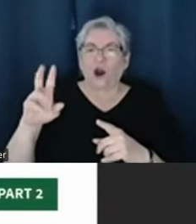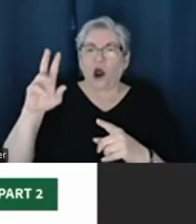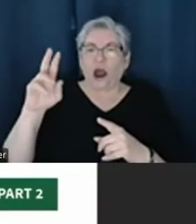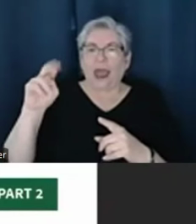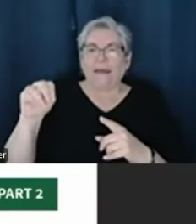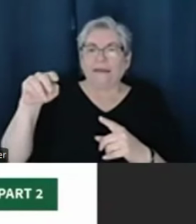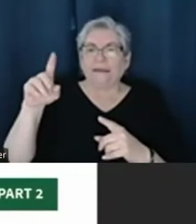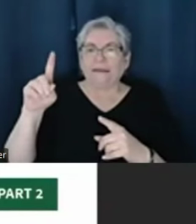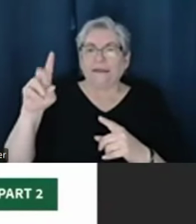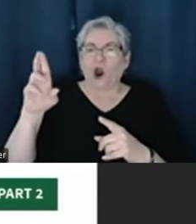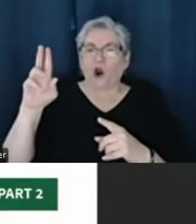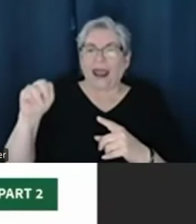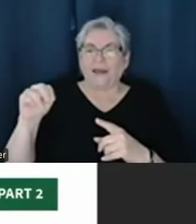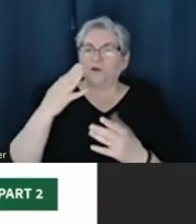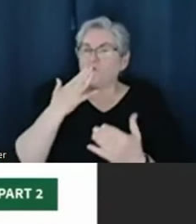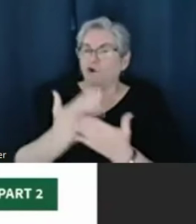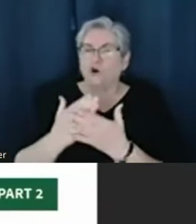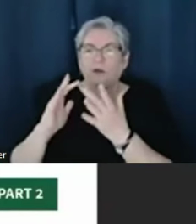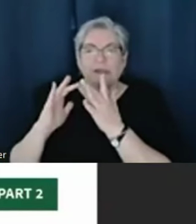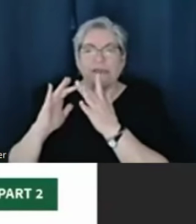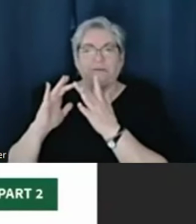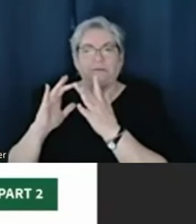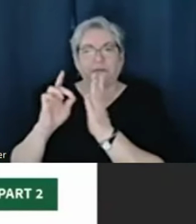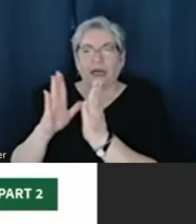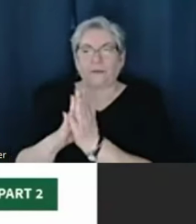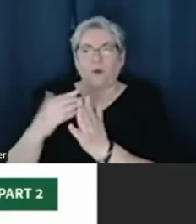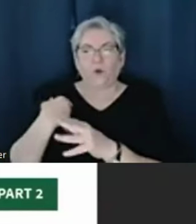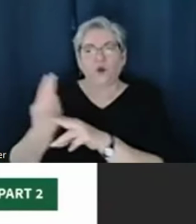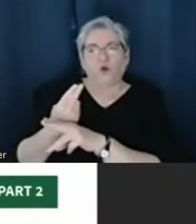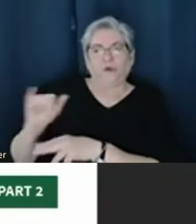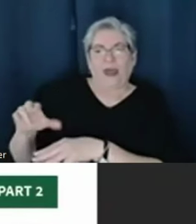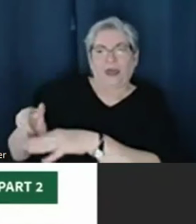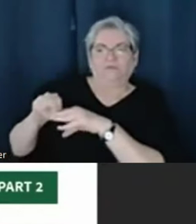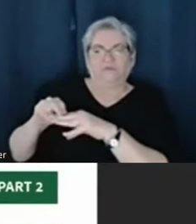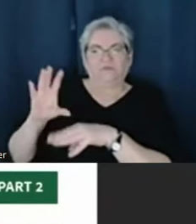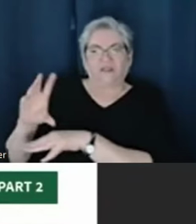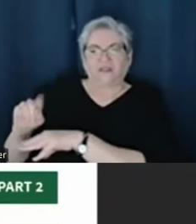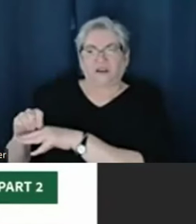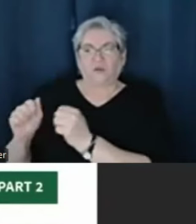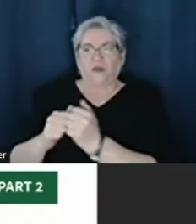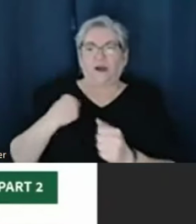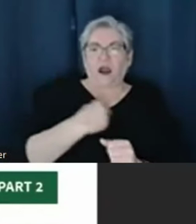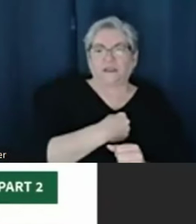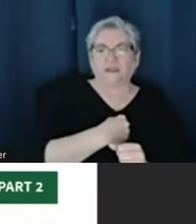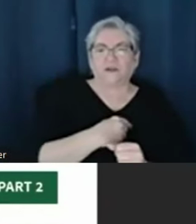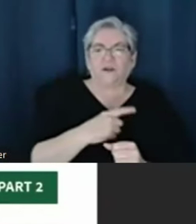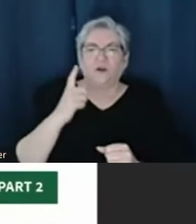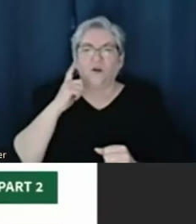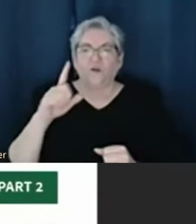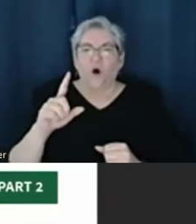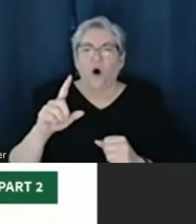document that we used and consulted with a lot along the way, work assistive technology and state vocational rehabilitation